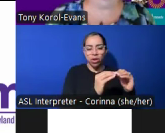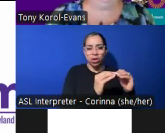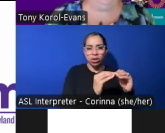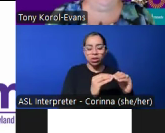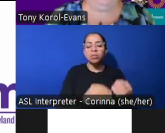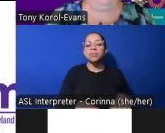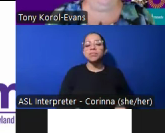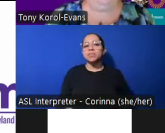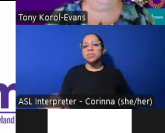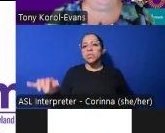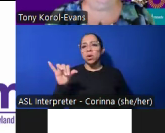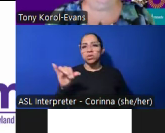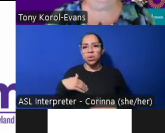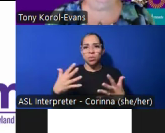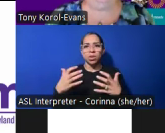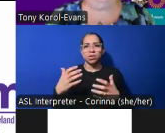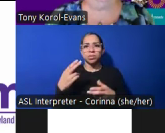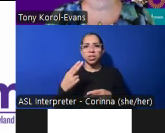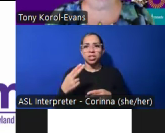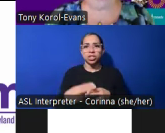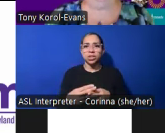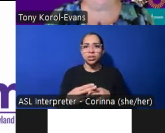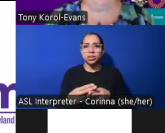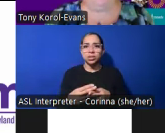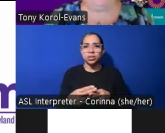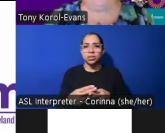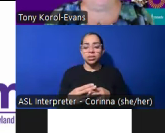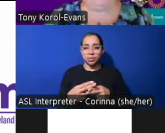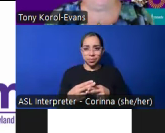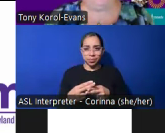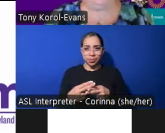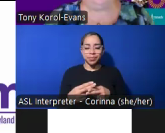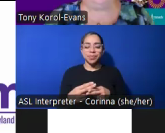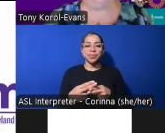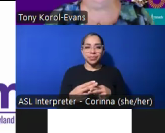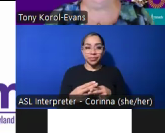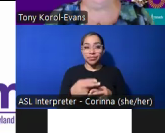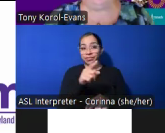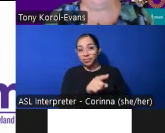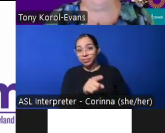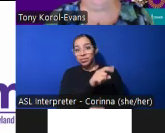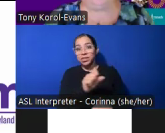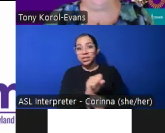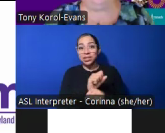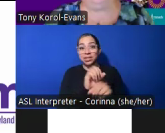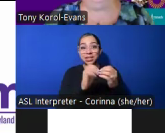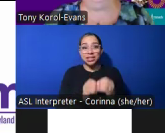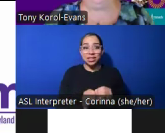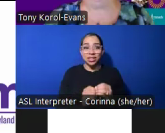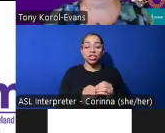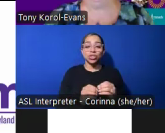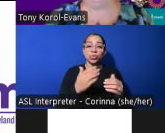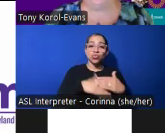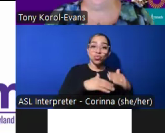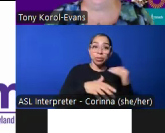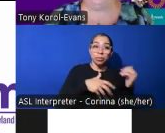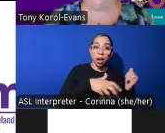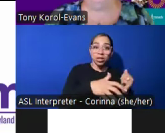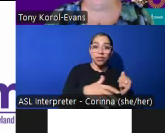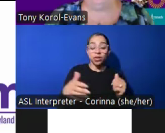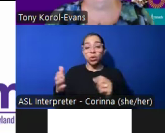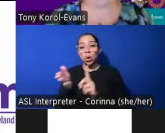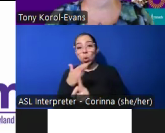Also want to point out that when we're talking about these statistics, research on reproductive coercion and people who are transgender